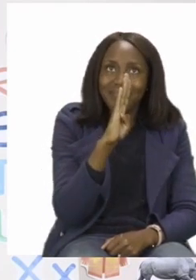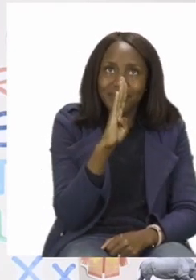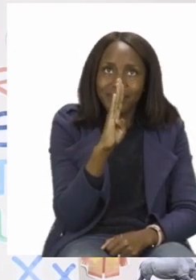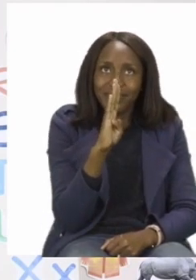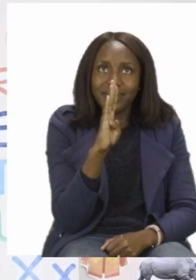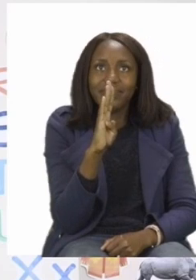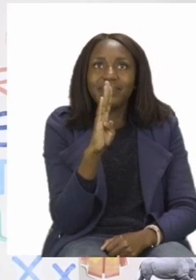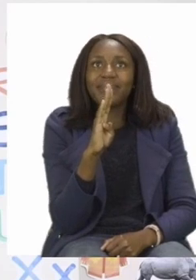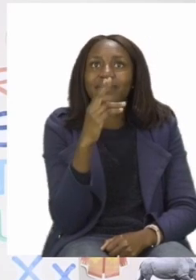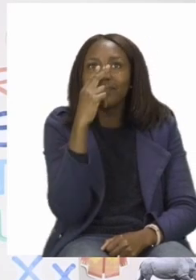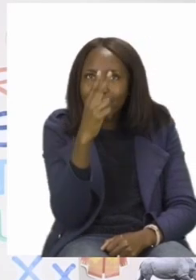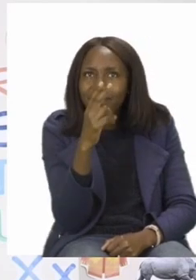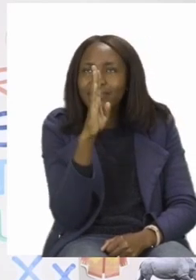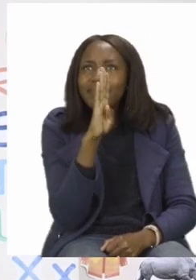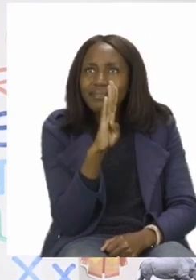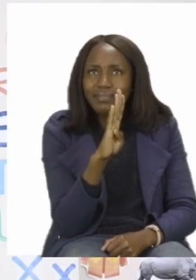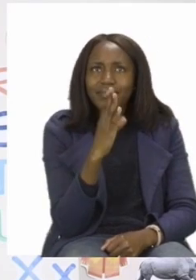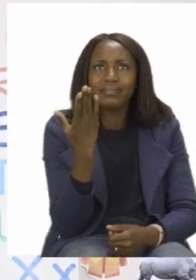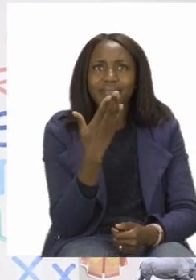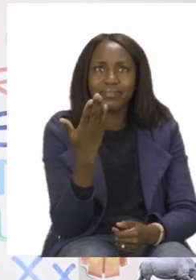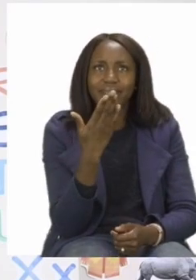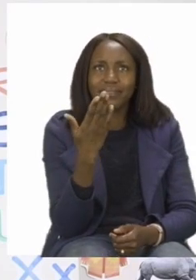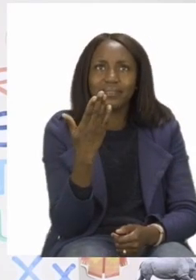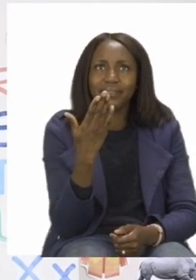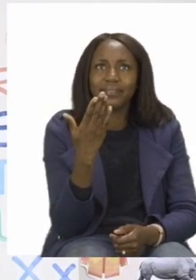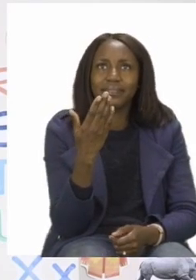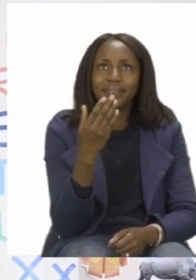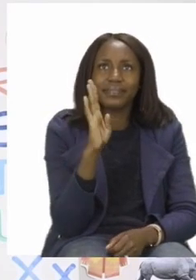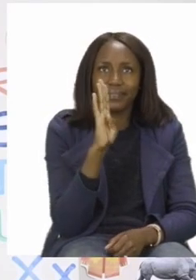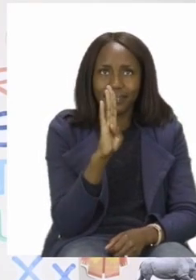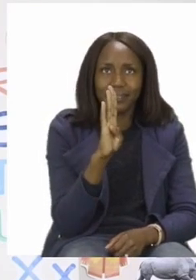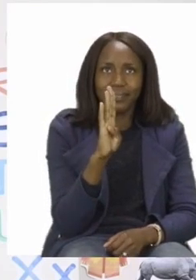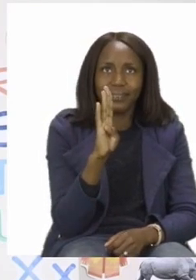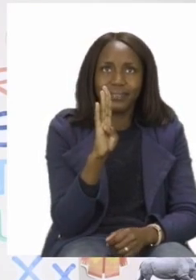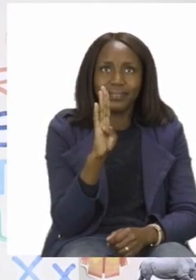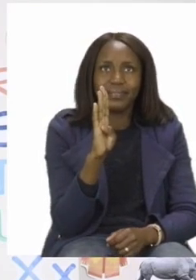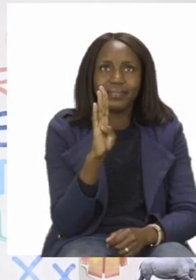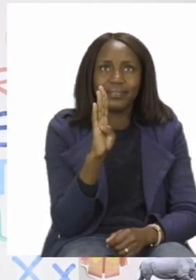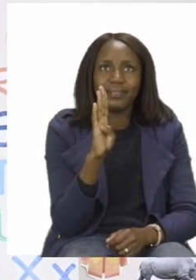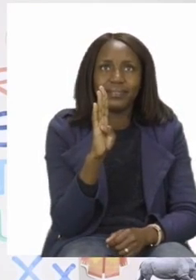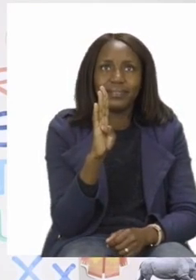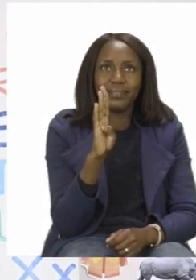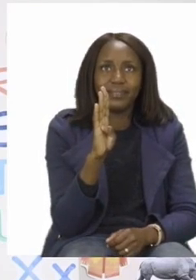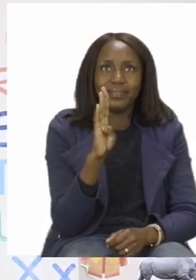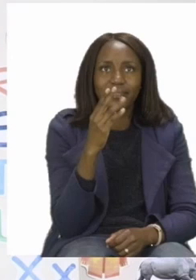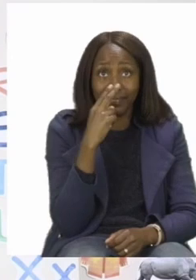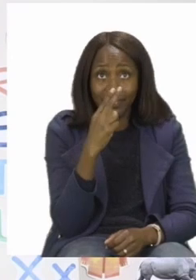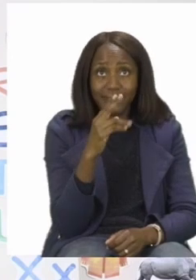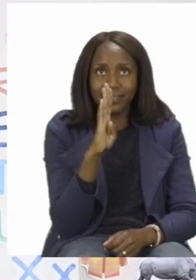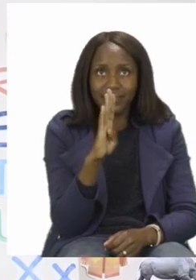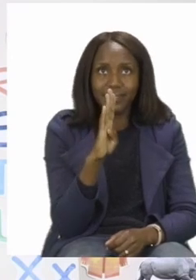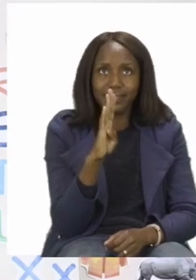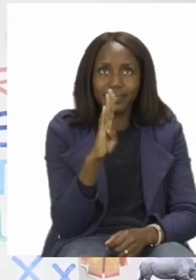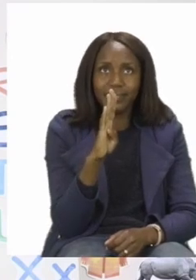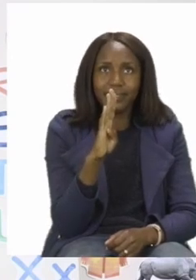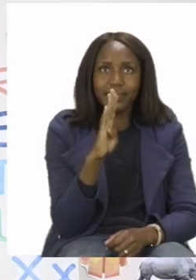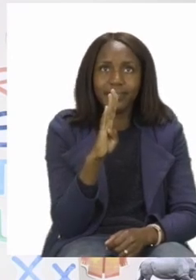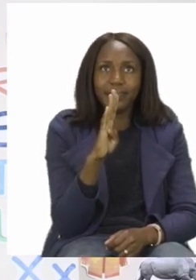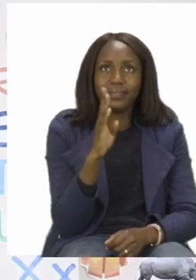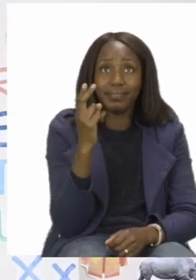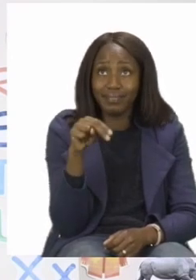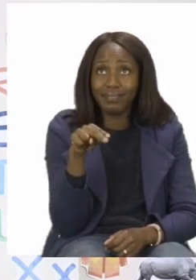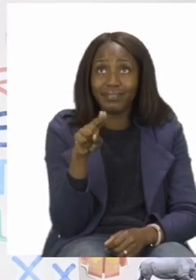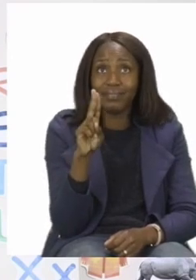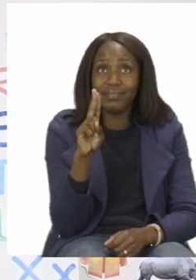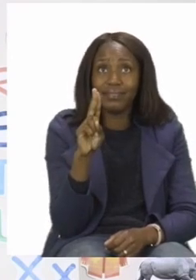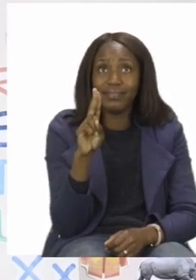then we go on from there. So we're going to look for a B. We can find a B here. There's